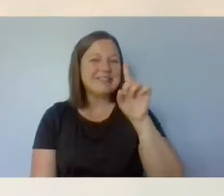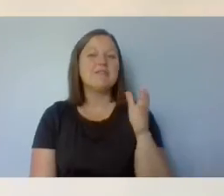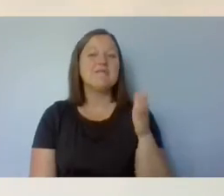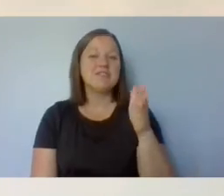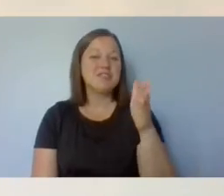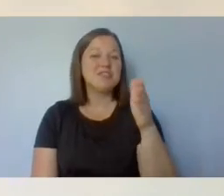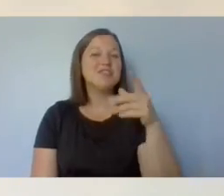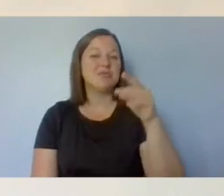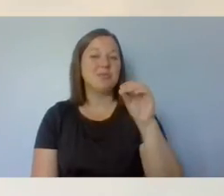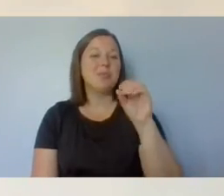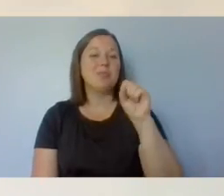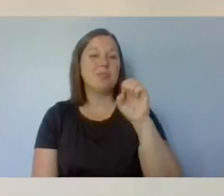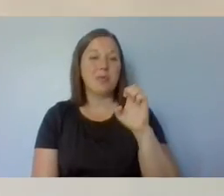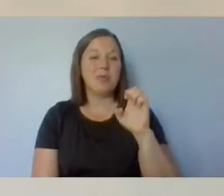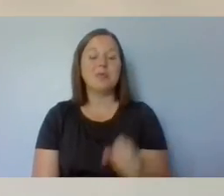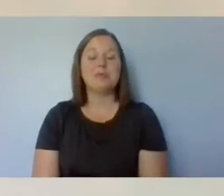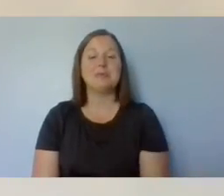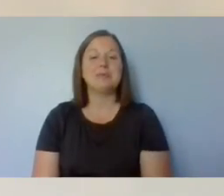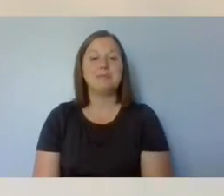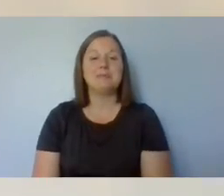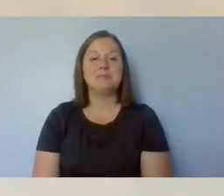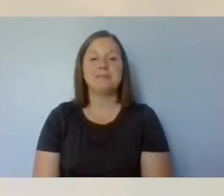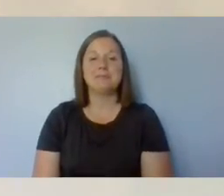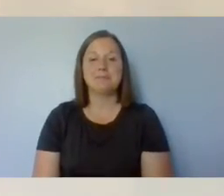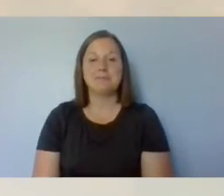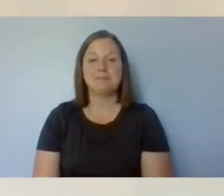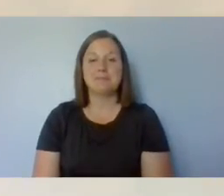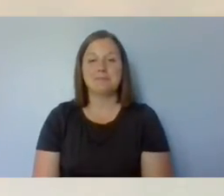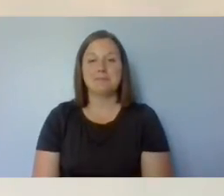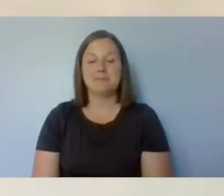your chest and you turn to twist.